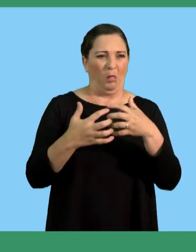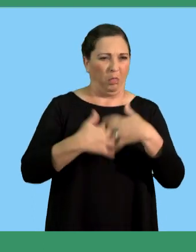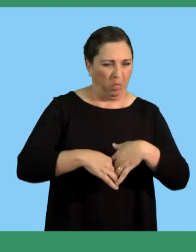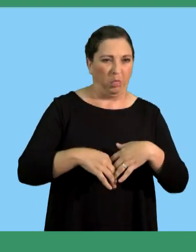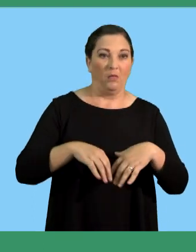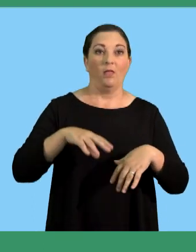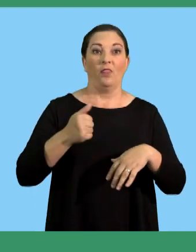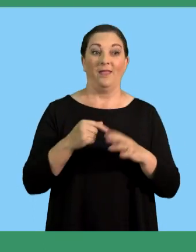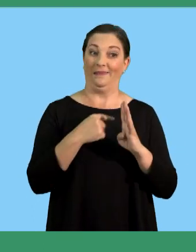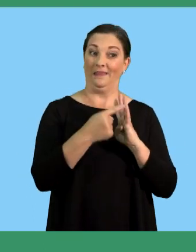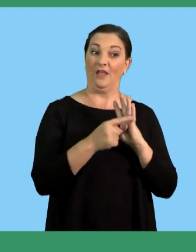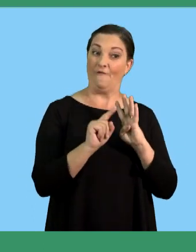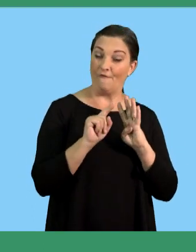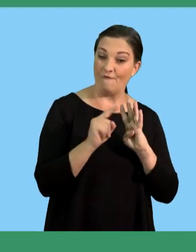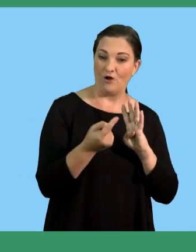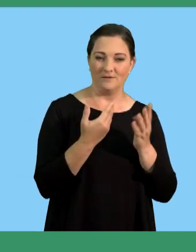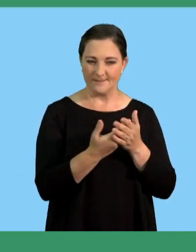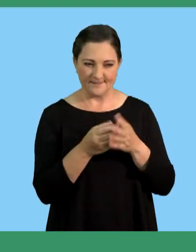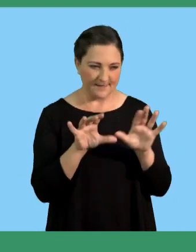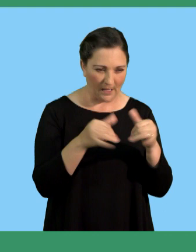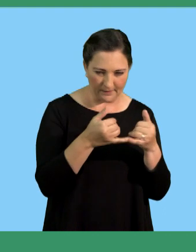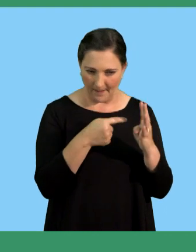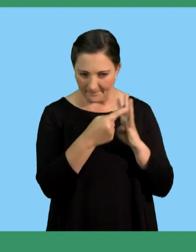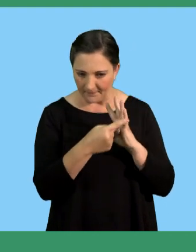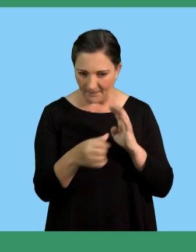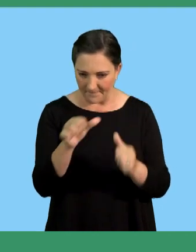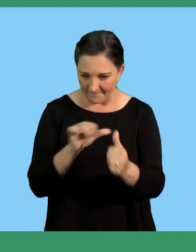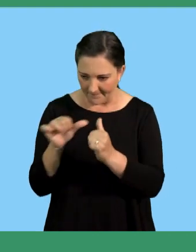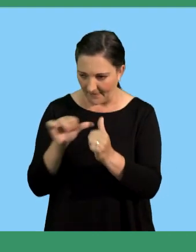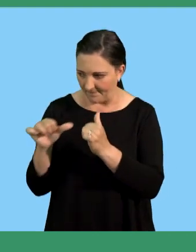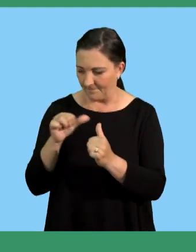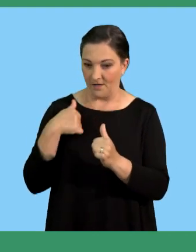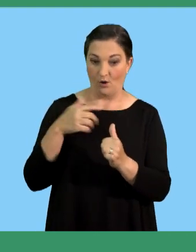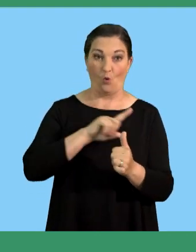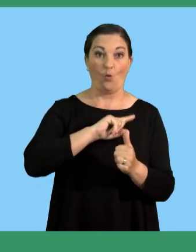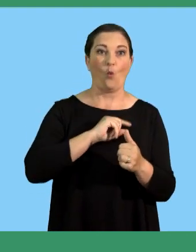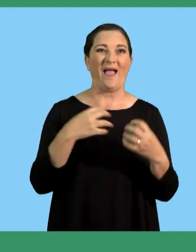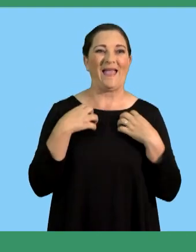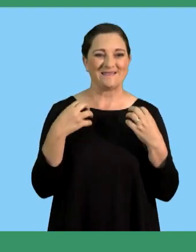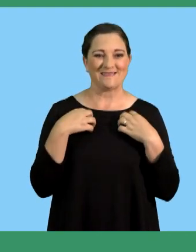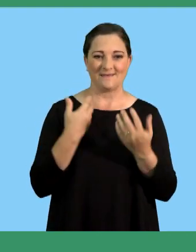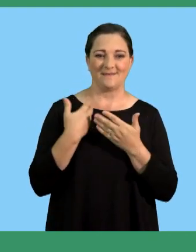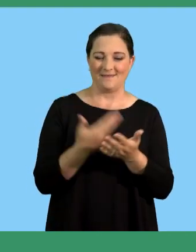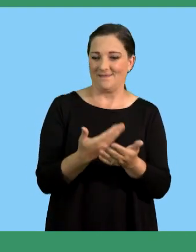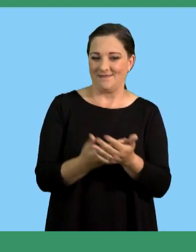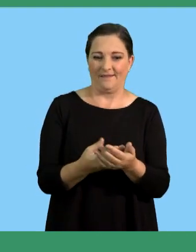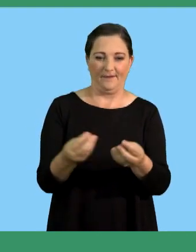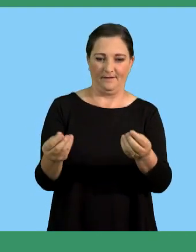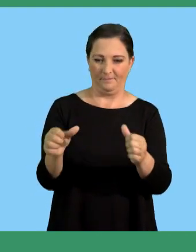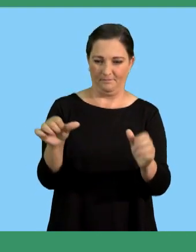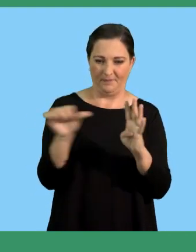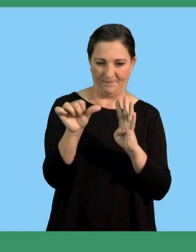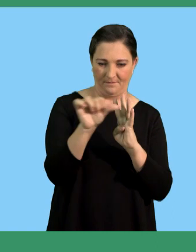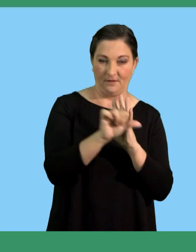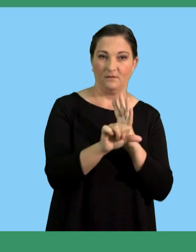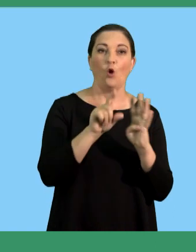assets, they are the first to claim company assets. They are the first to claim company assets because they've been receiving